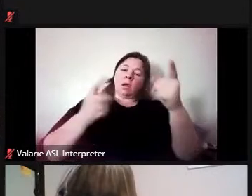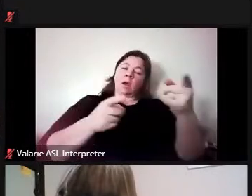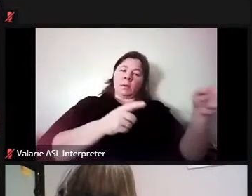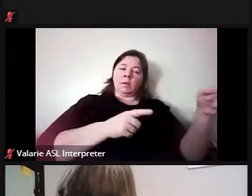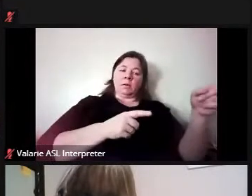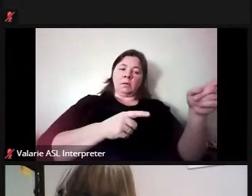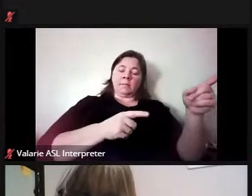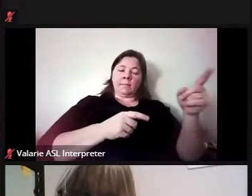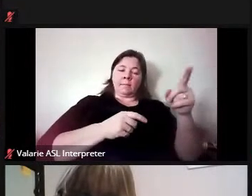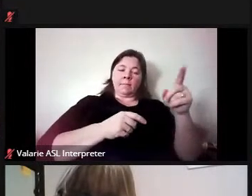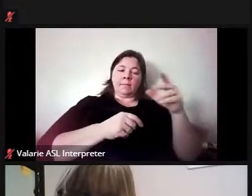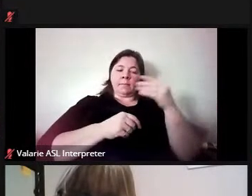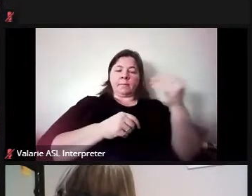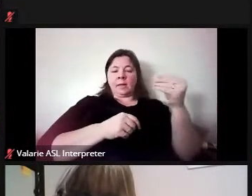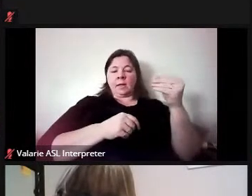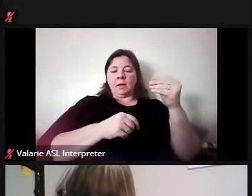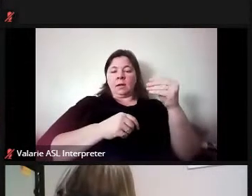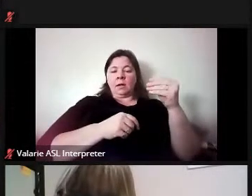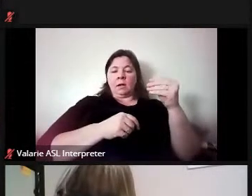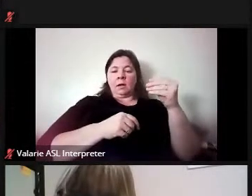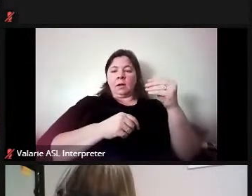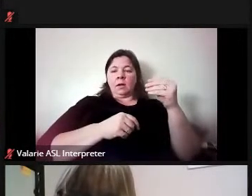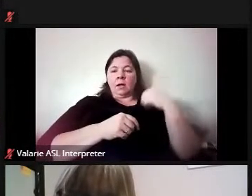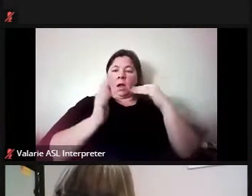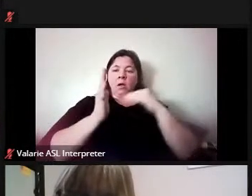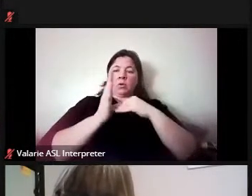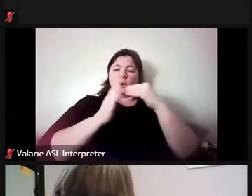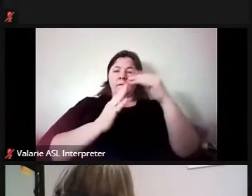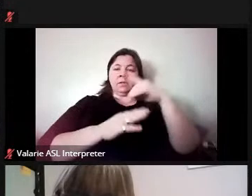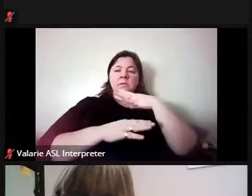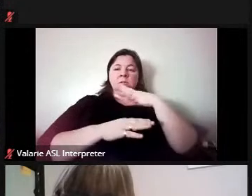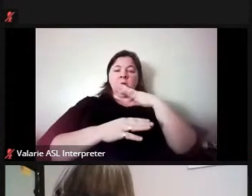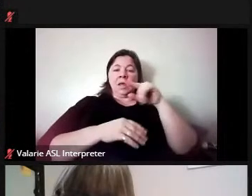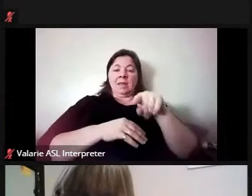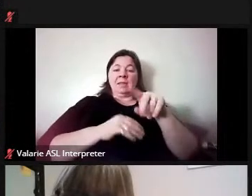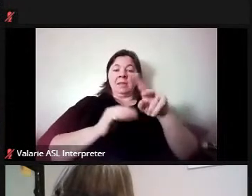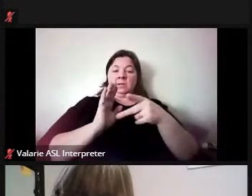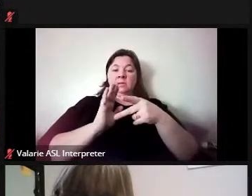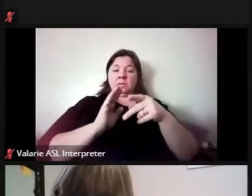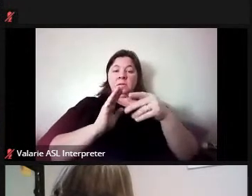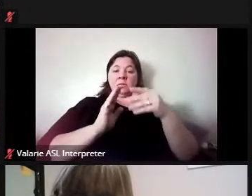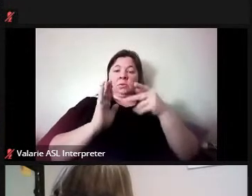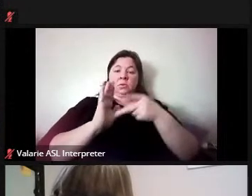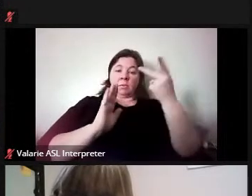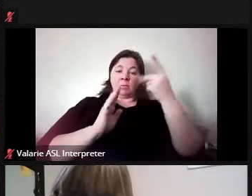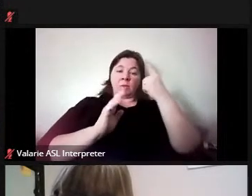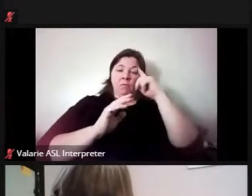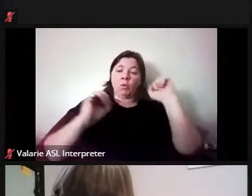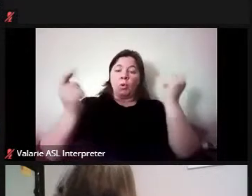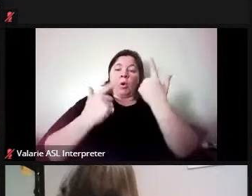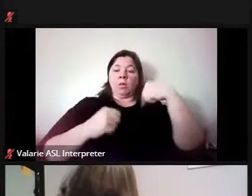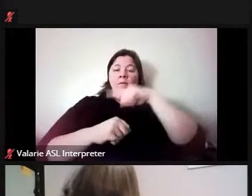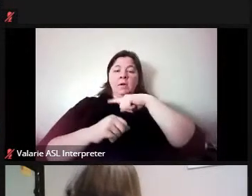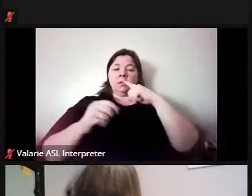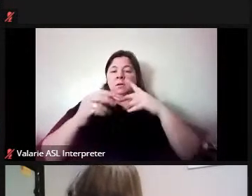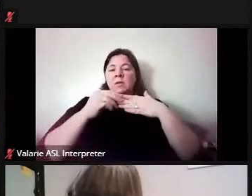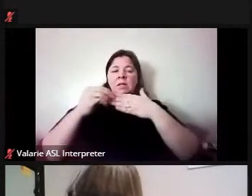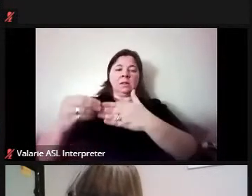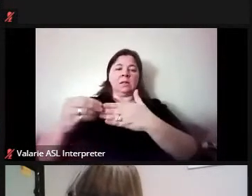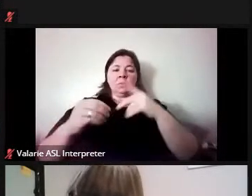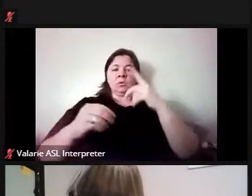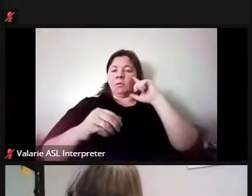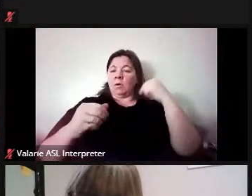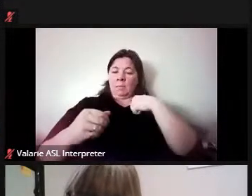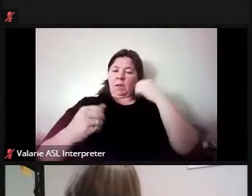is happening, and moreover, I often say that this duplication actually good for all of us, not for Indian leaders or me or